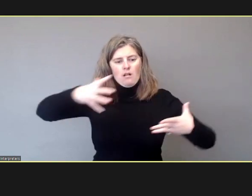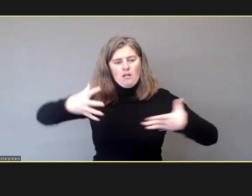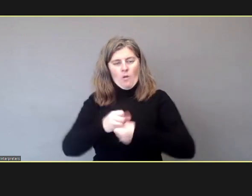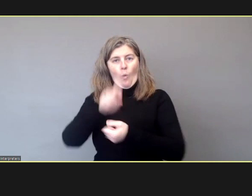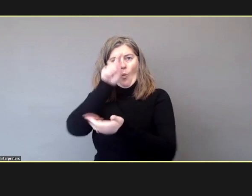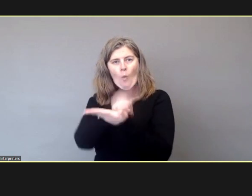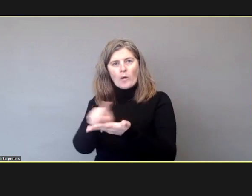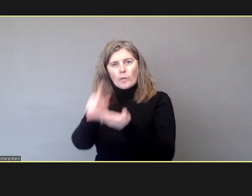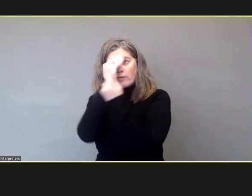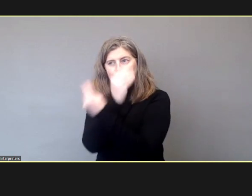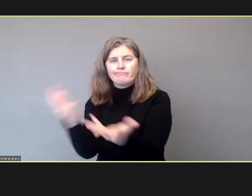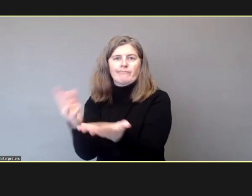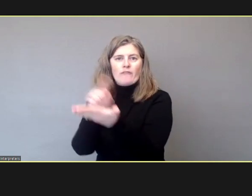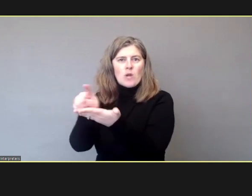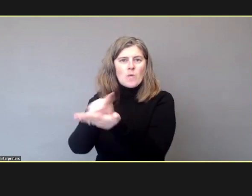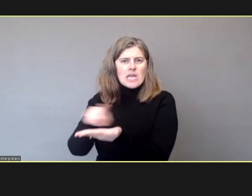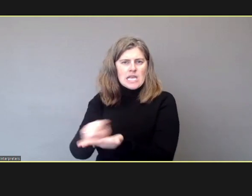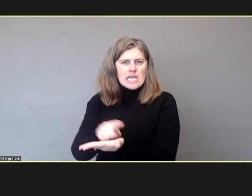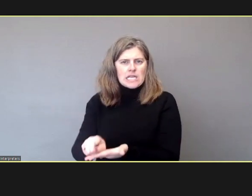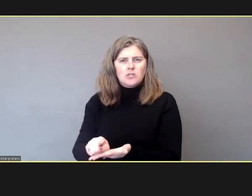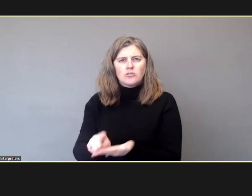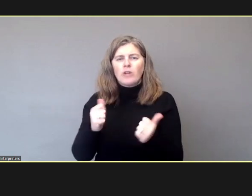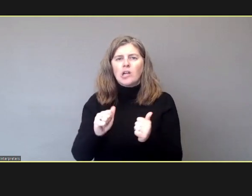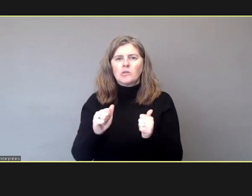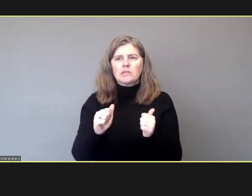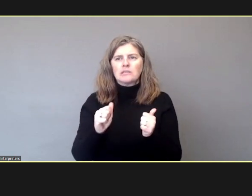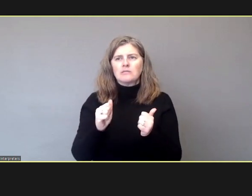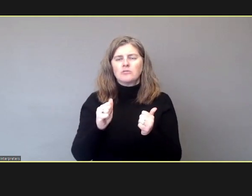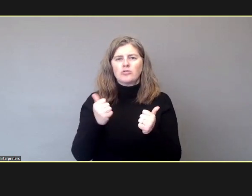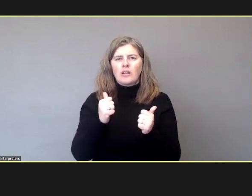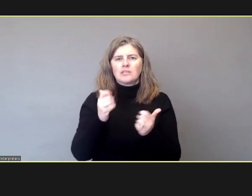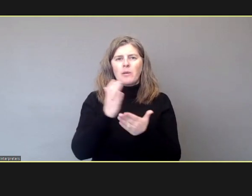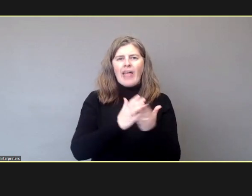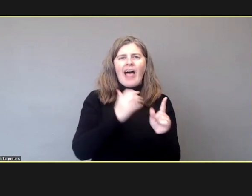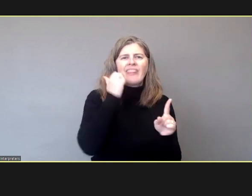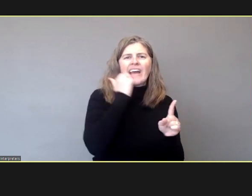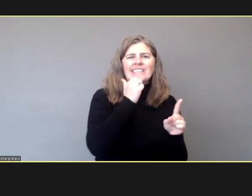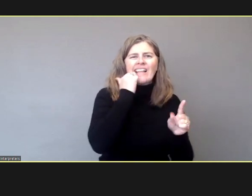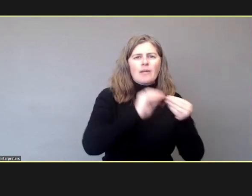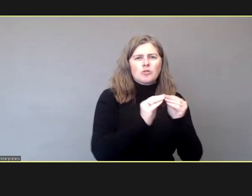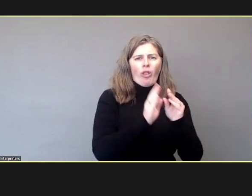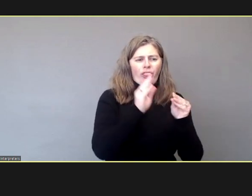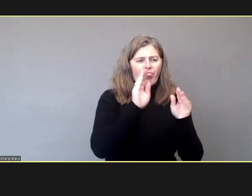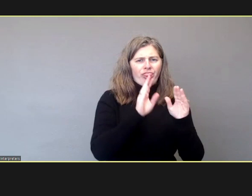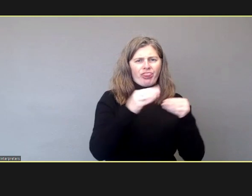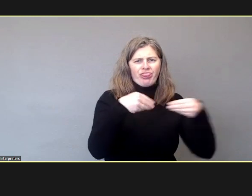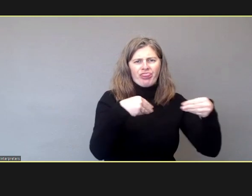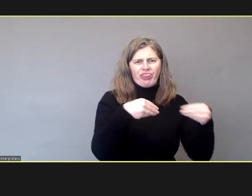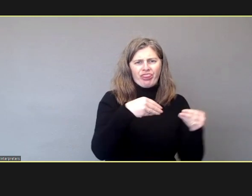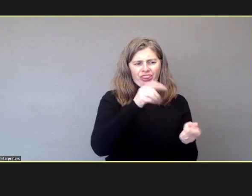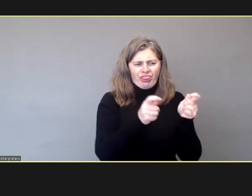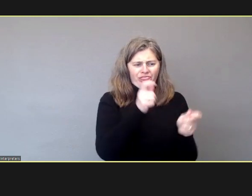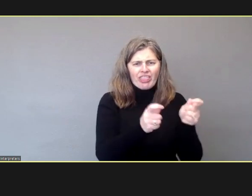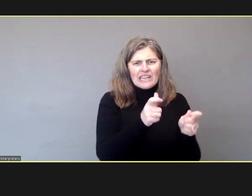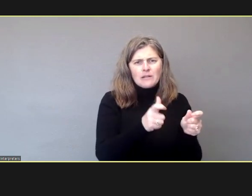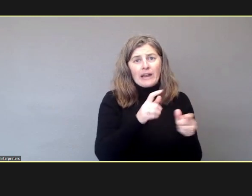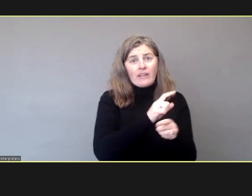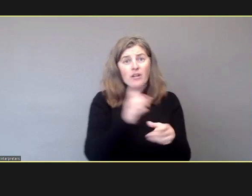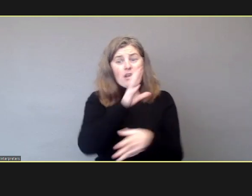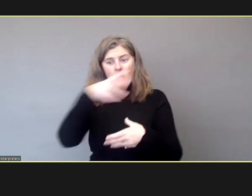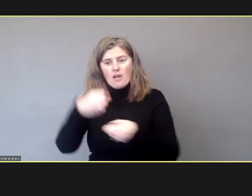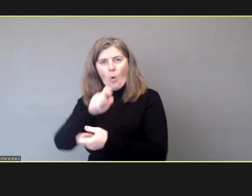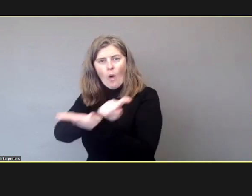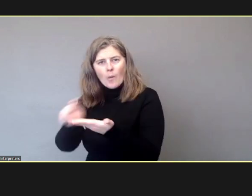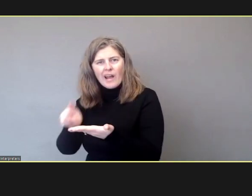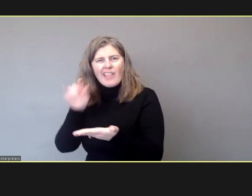order to combat some of the squishiness that daily figures can show. The data that's contained in the epidemiology reports,